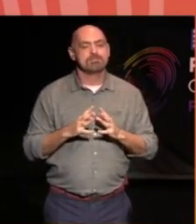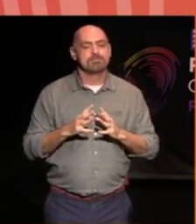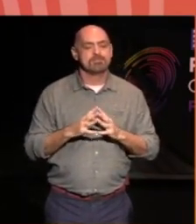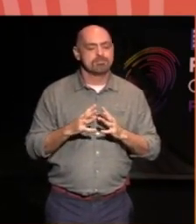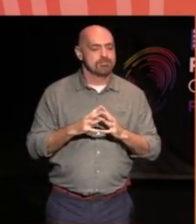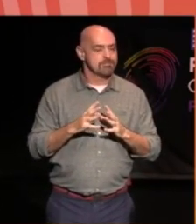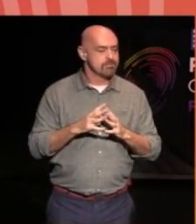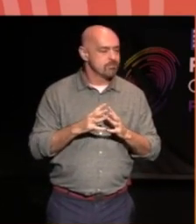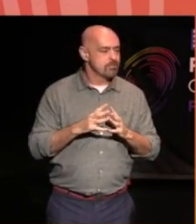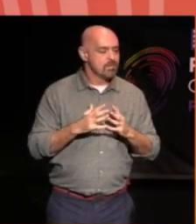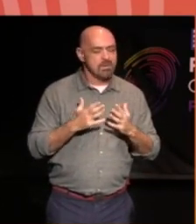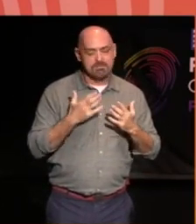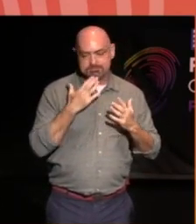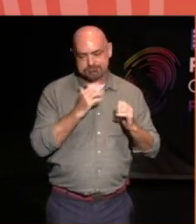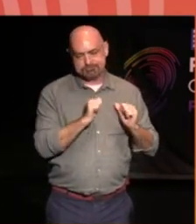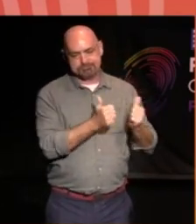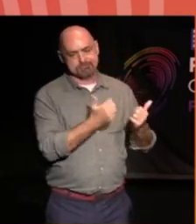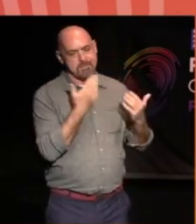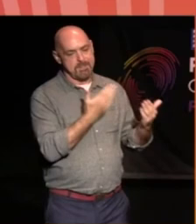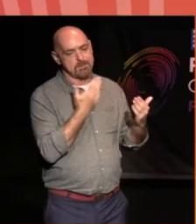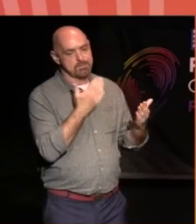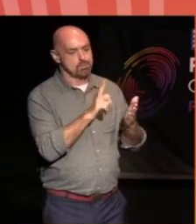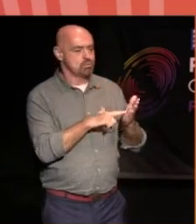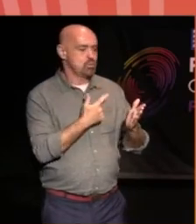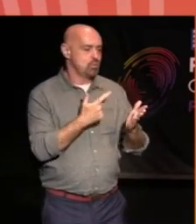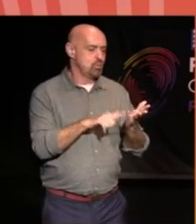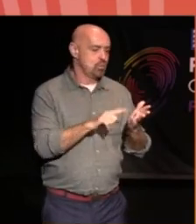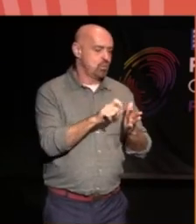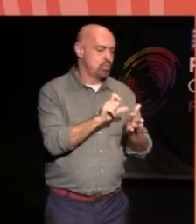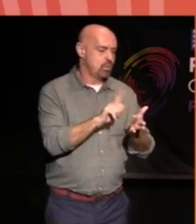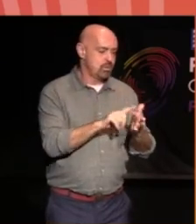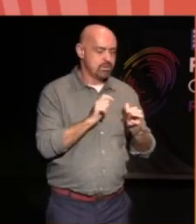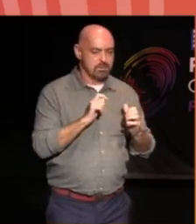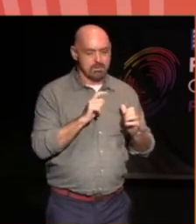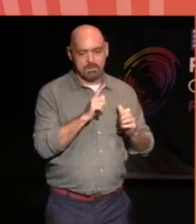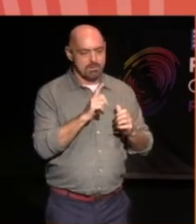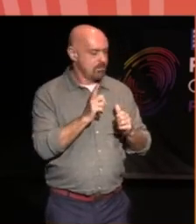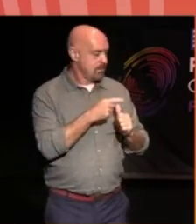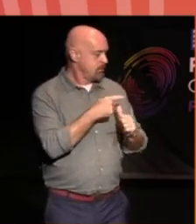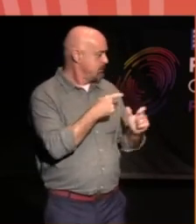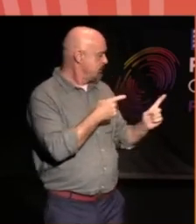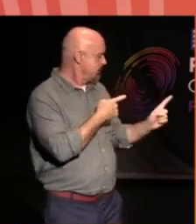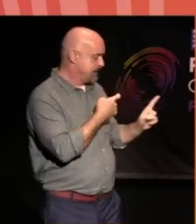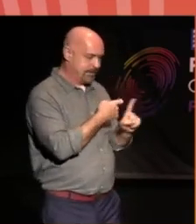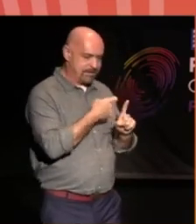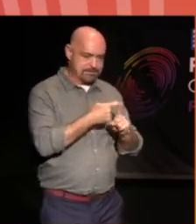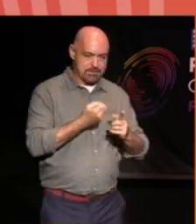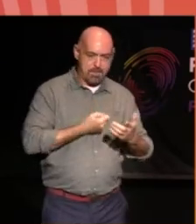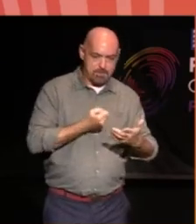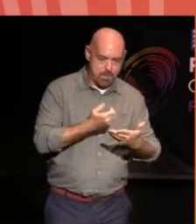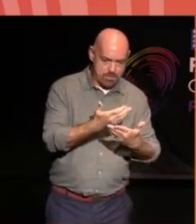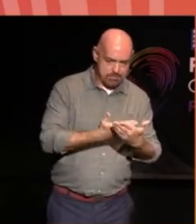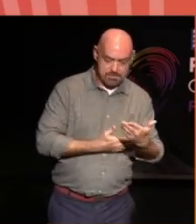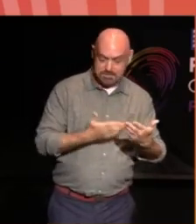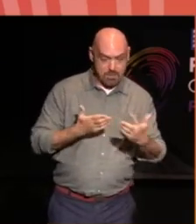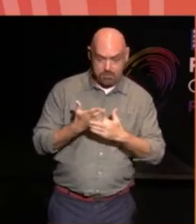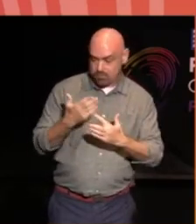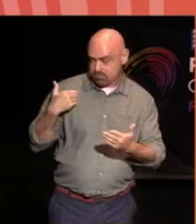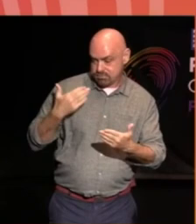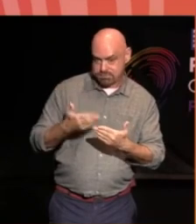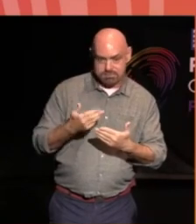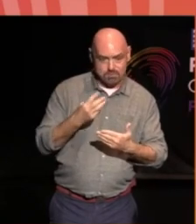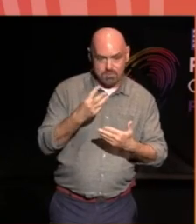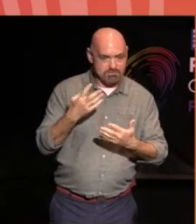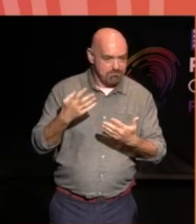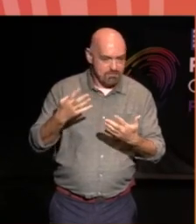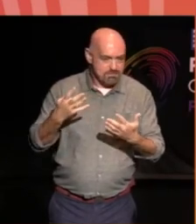And huge gratitude to Jude as artistic director and everybody who's spoken, Keisha, who's been with us the entire journey.